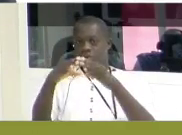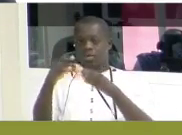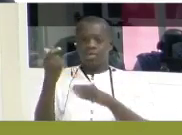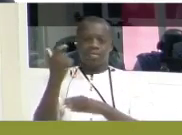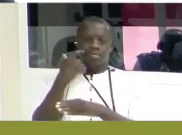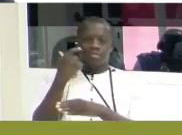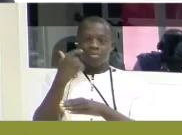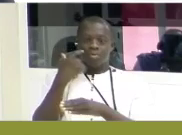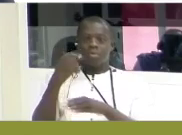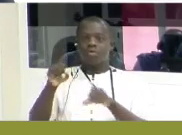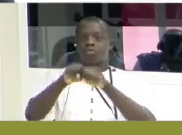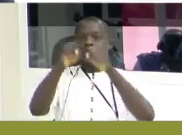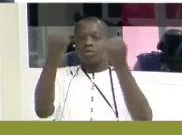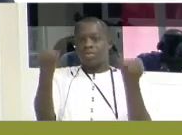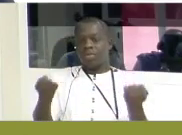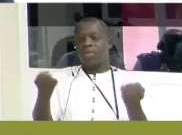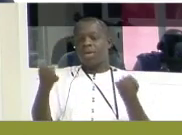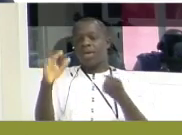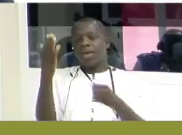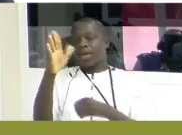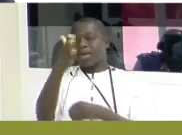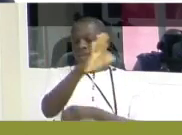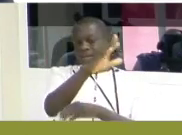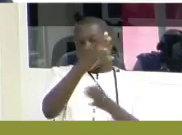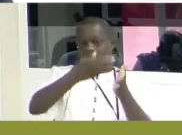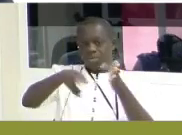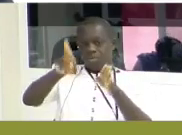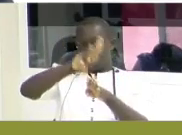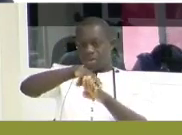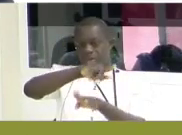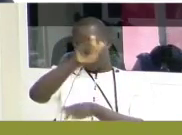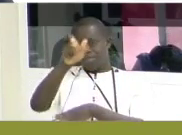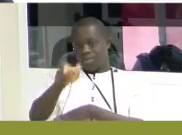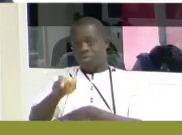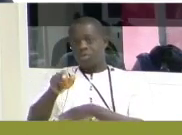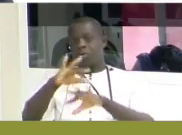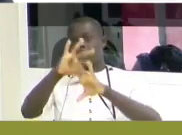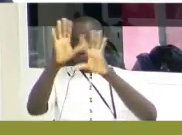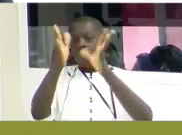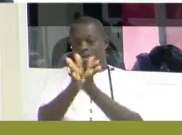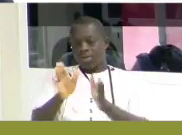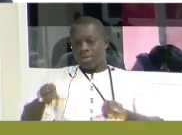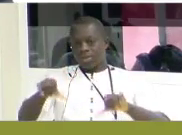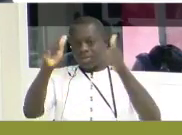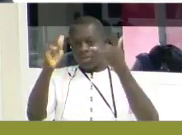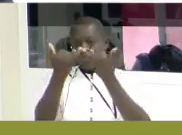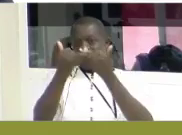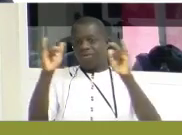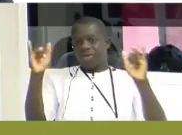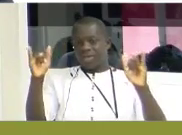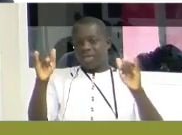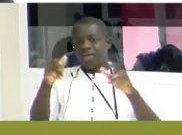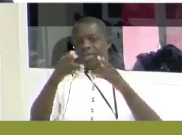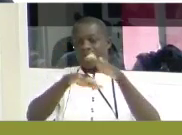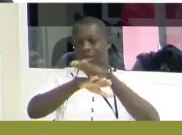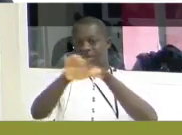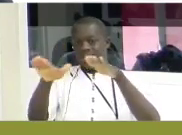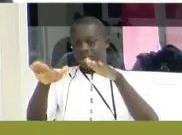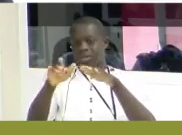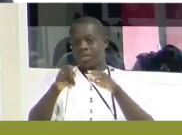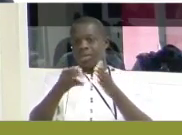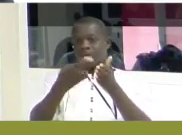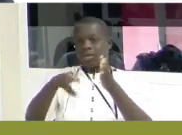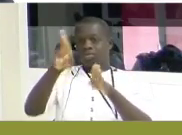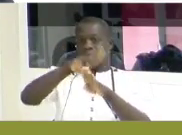Just like any other corp reporter today or staff reporter, we all started as a freelance reporter in June